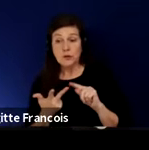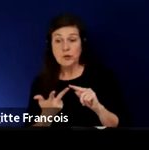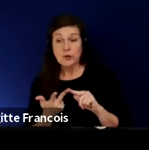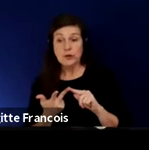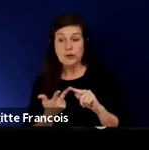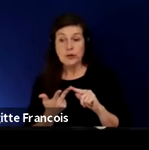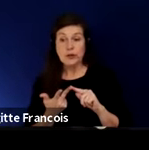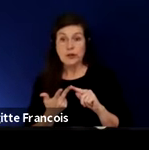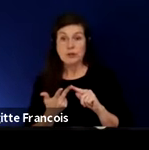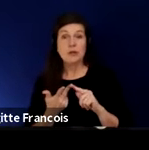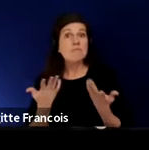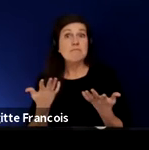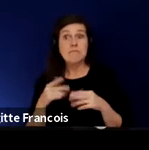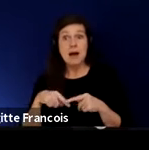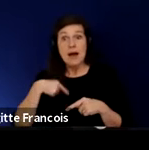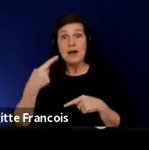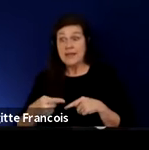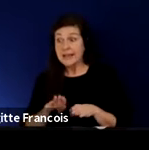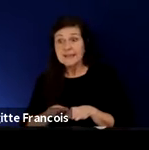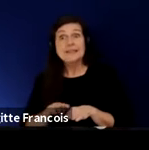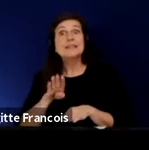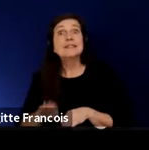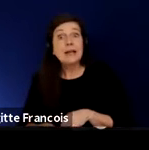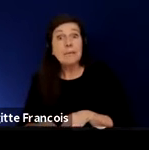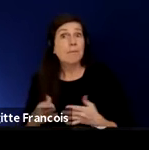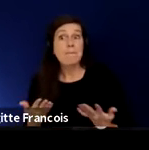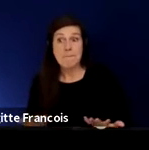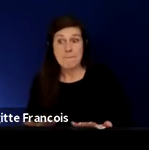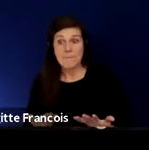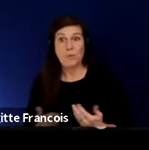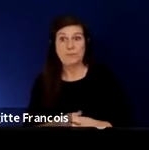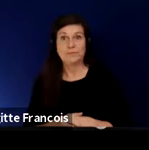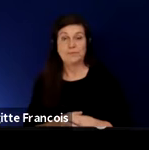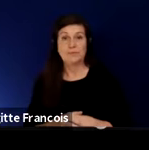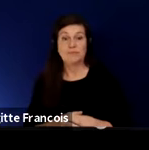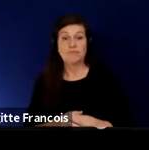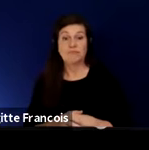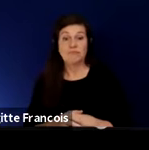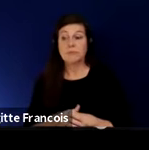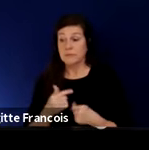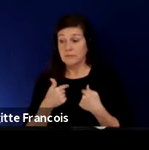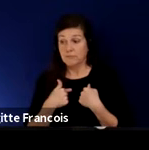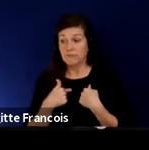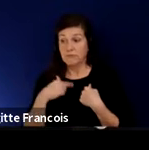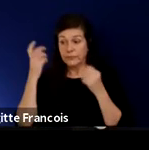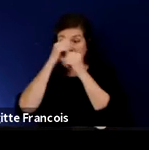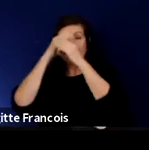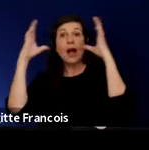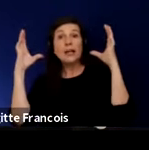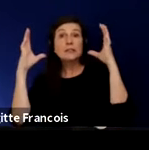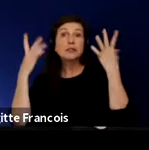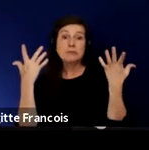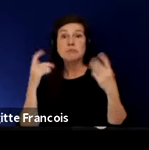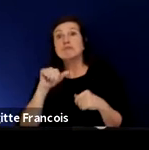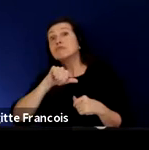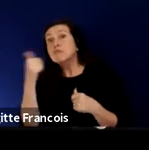concrete, what could the next steps possibly be? We have an idea of doing this as a project, another research project to sort